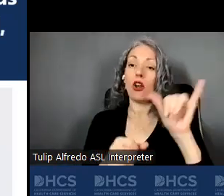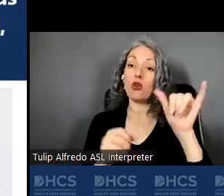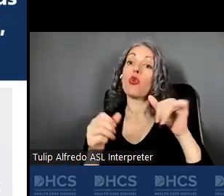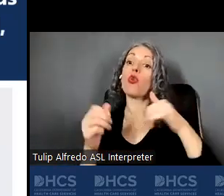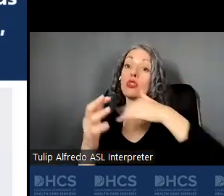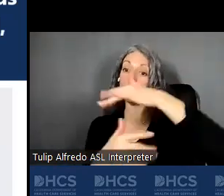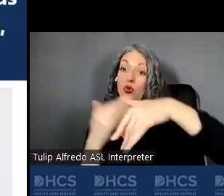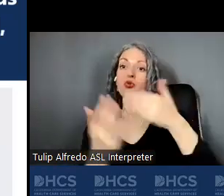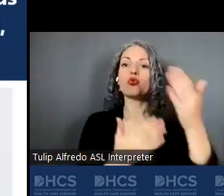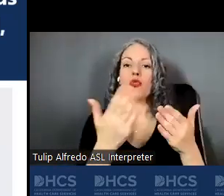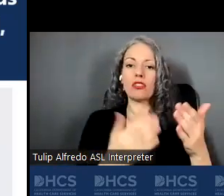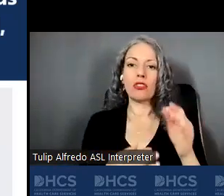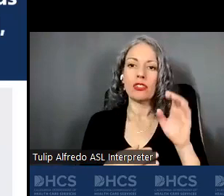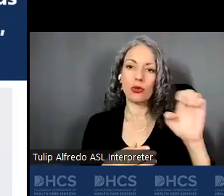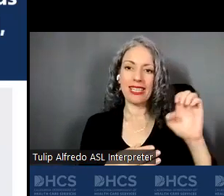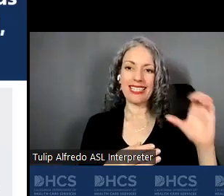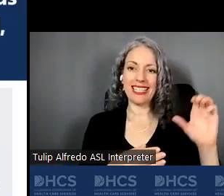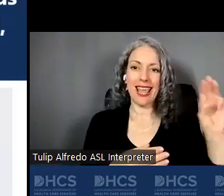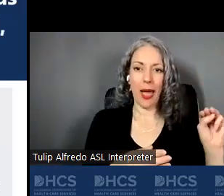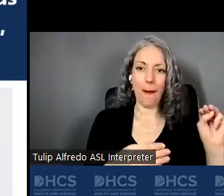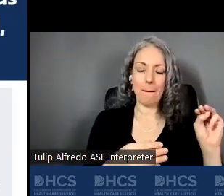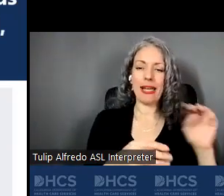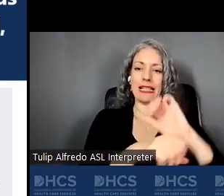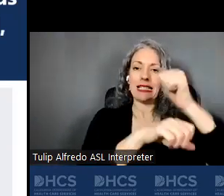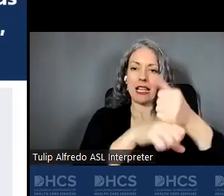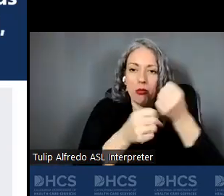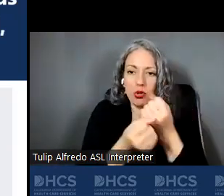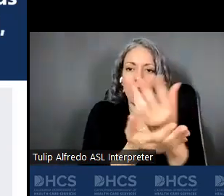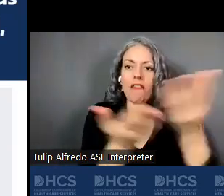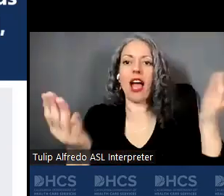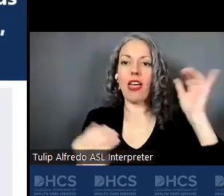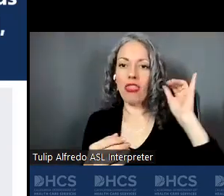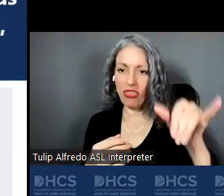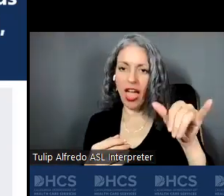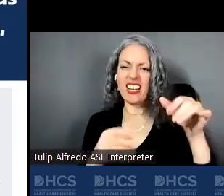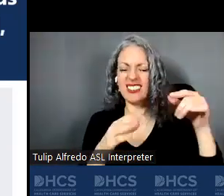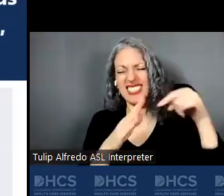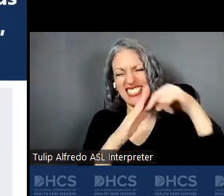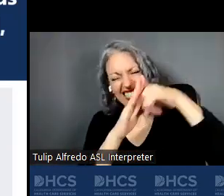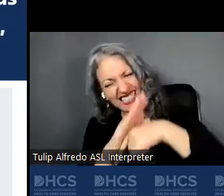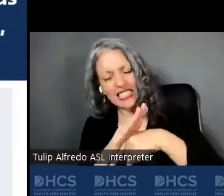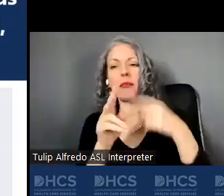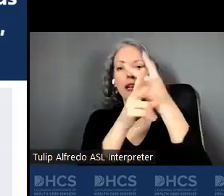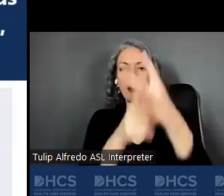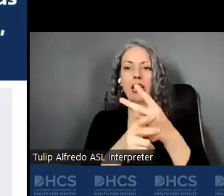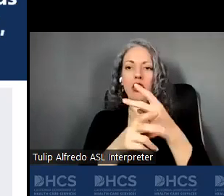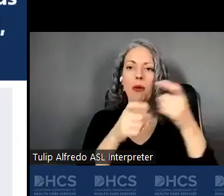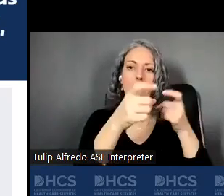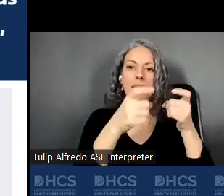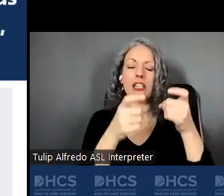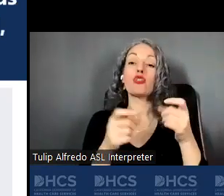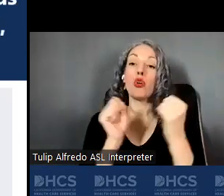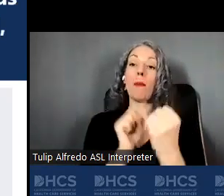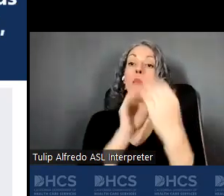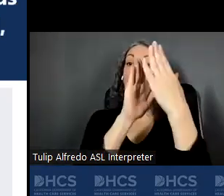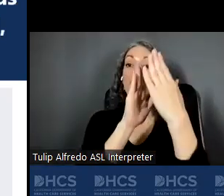So ECM is really designed to provide that intensive care management approach. And again, it